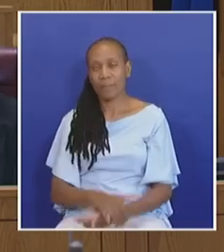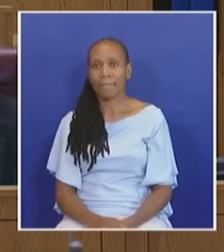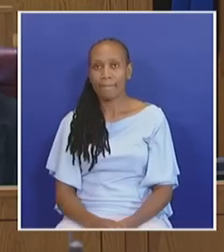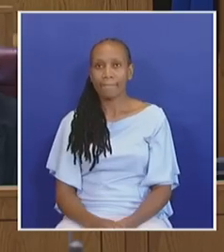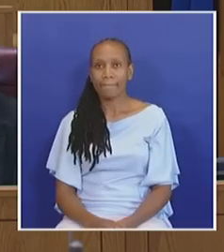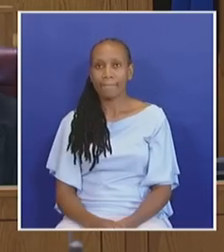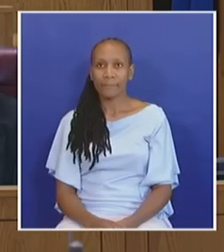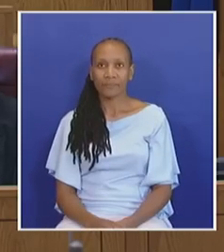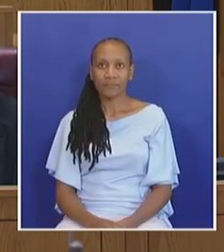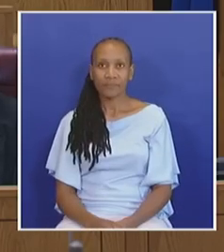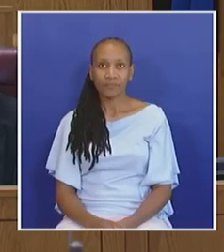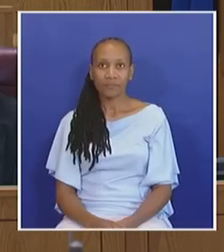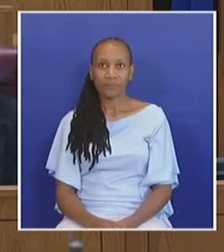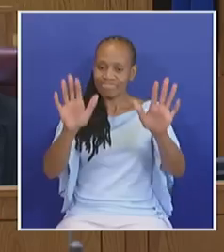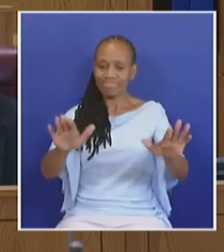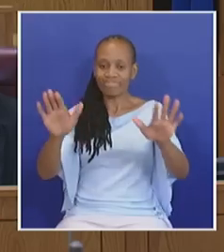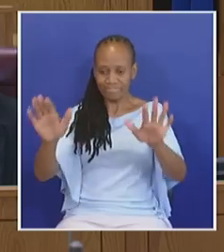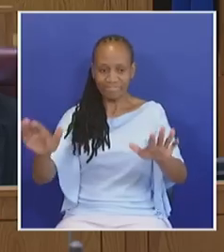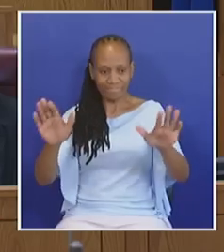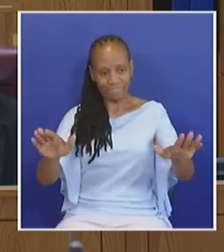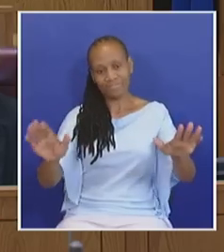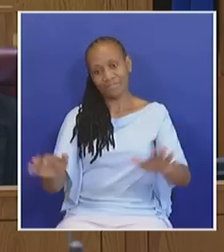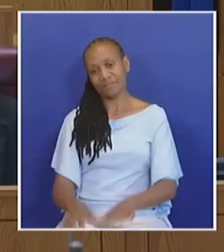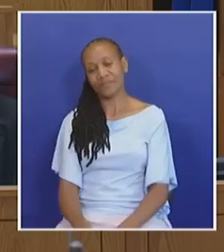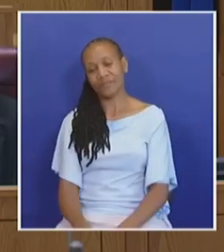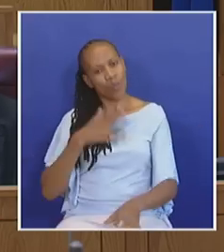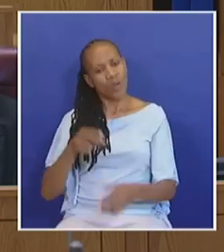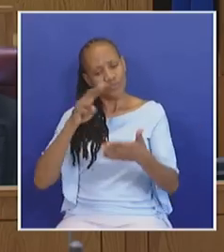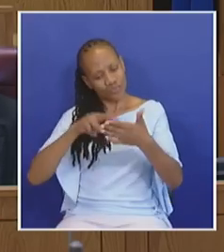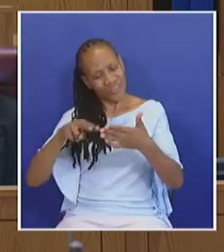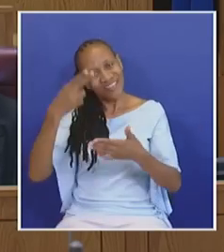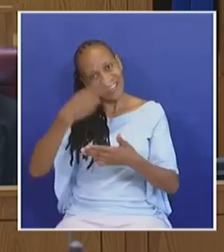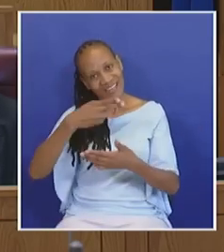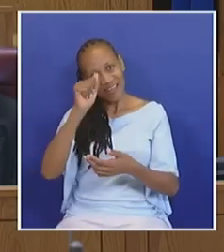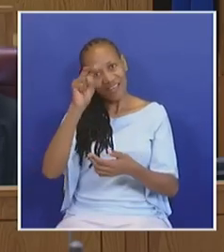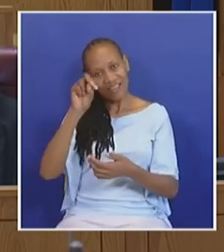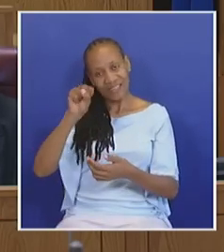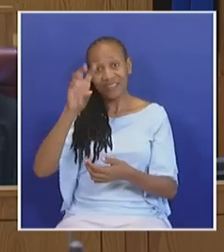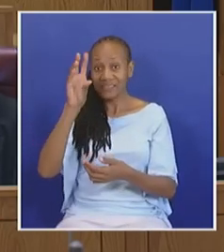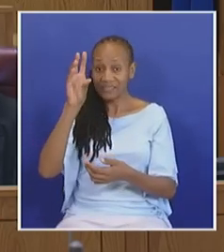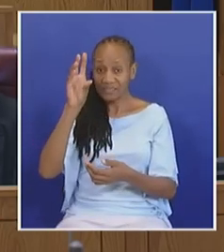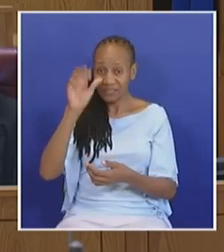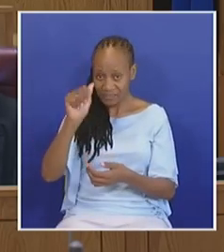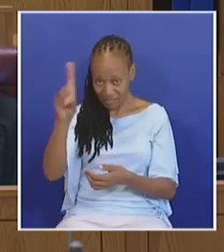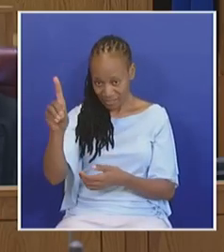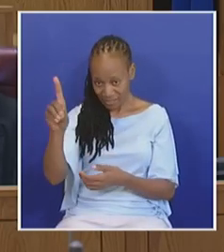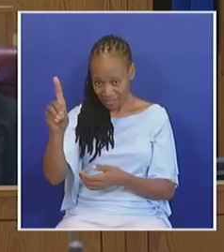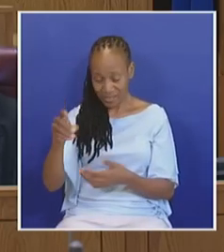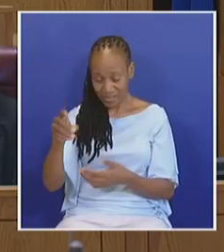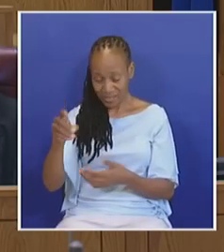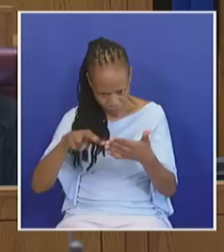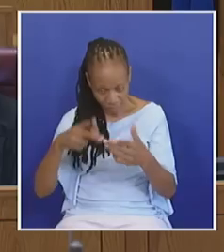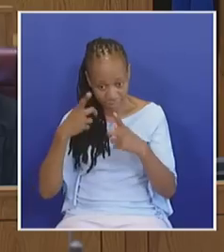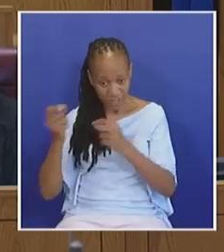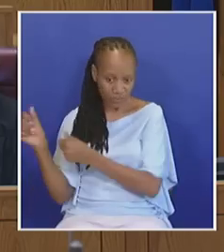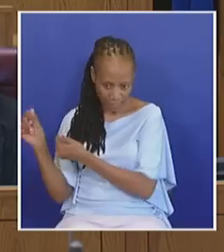Order. I want to look at Hansard and see exactly what the Honorable Mohapi said and come and rule on